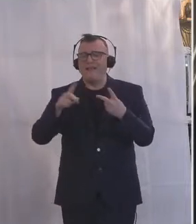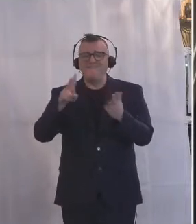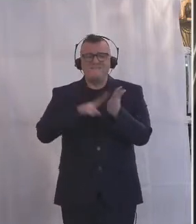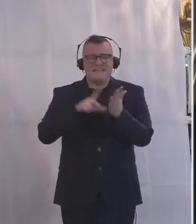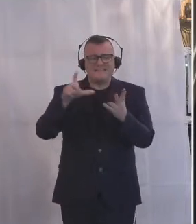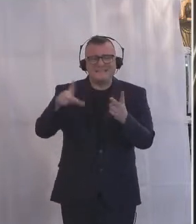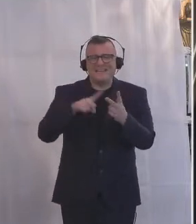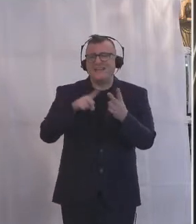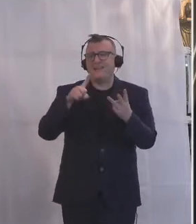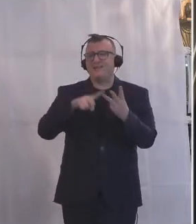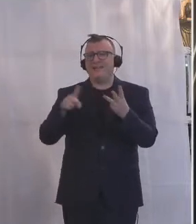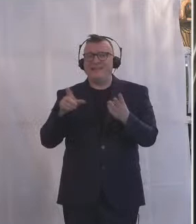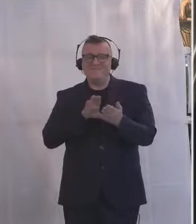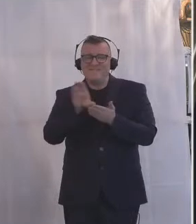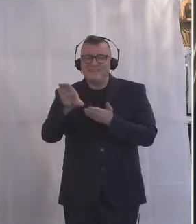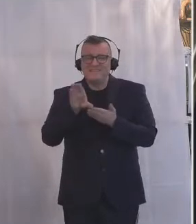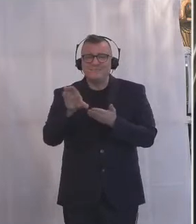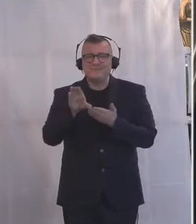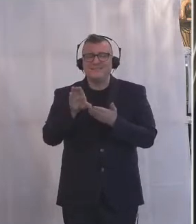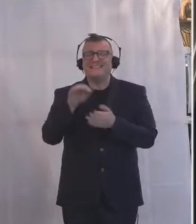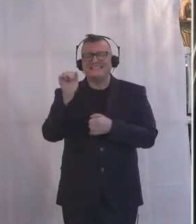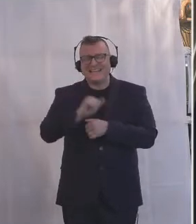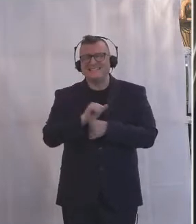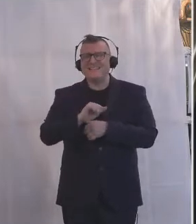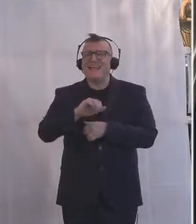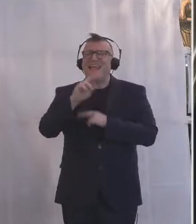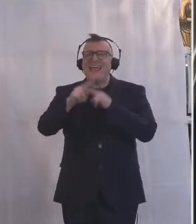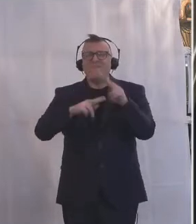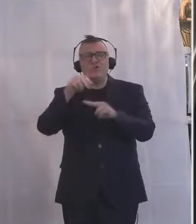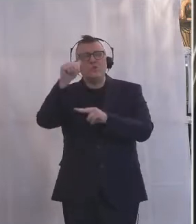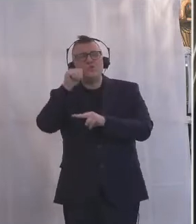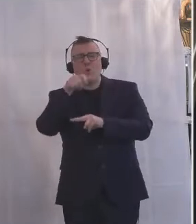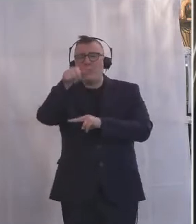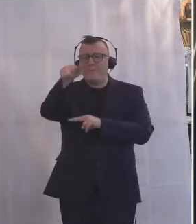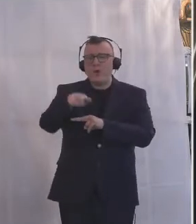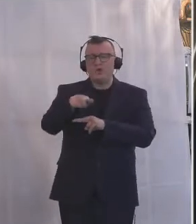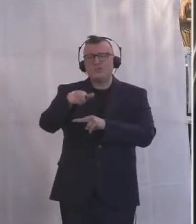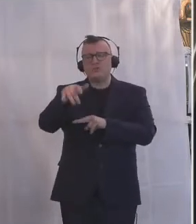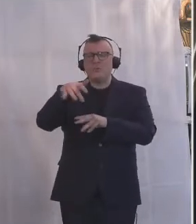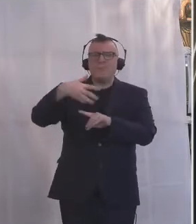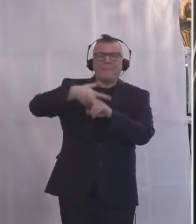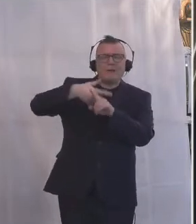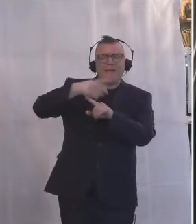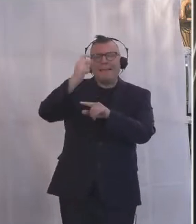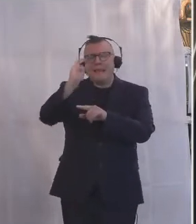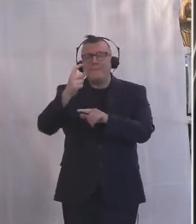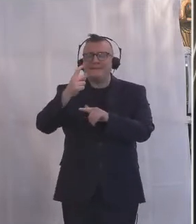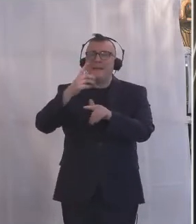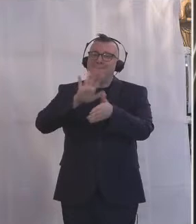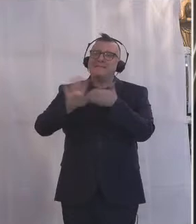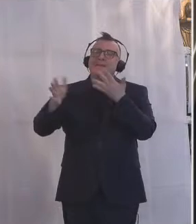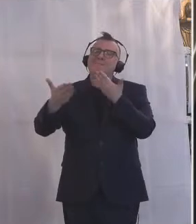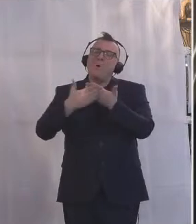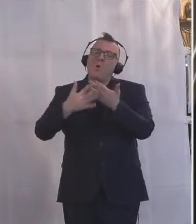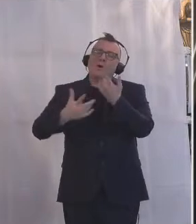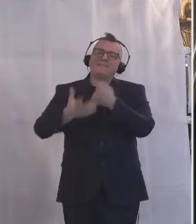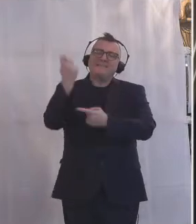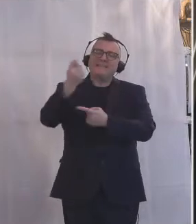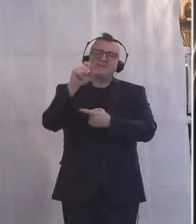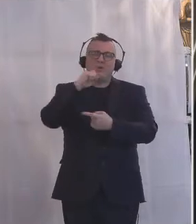warm introductions do then translate into greater funding. And actually I think